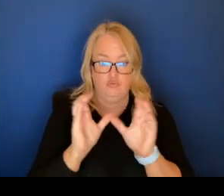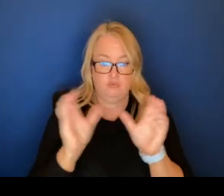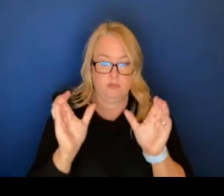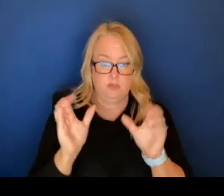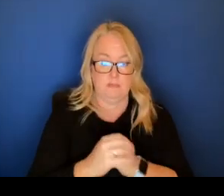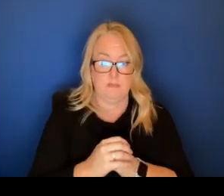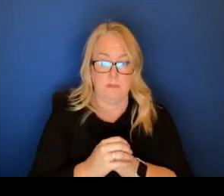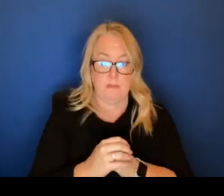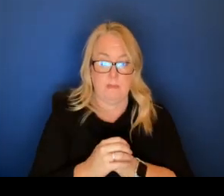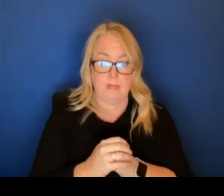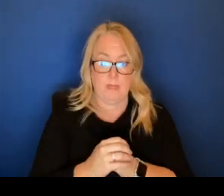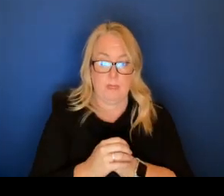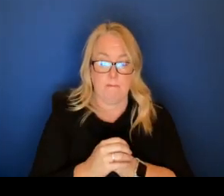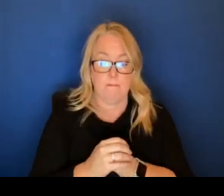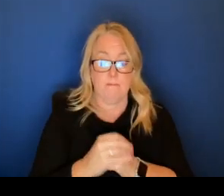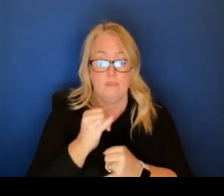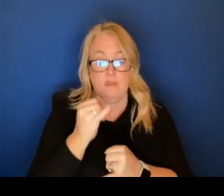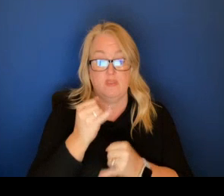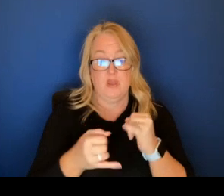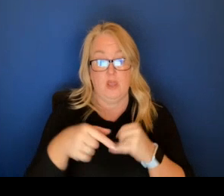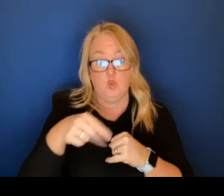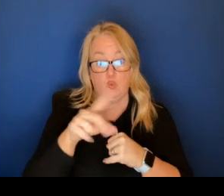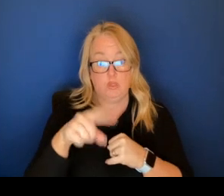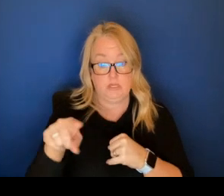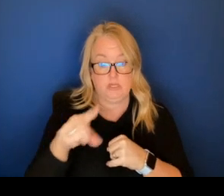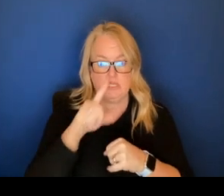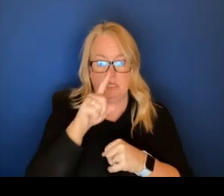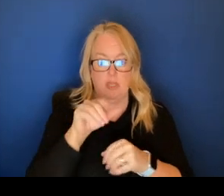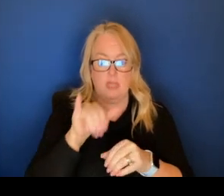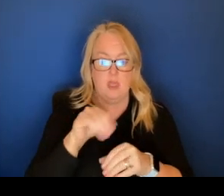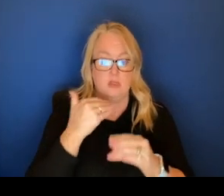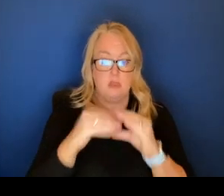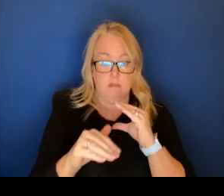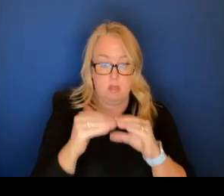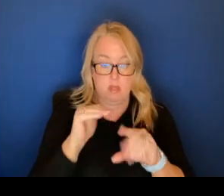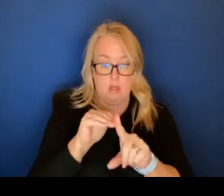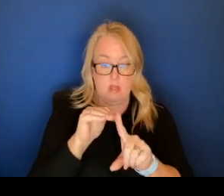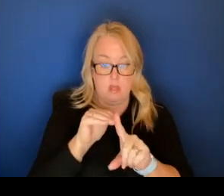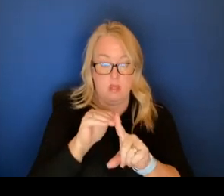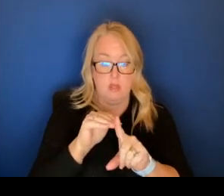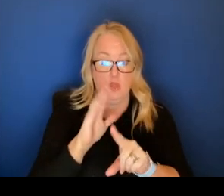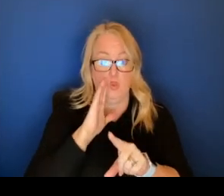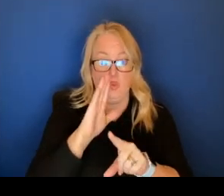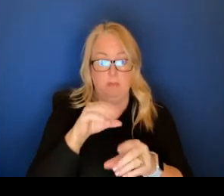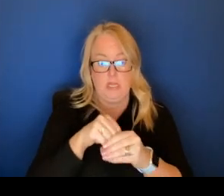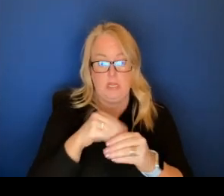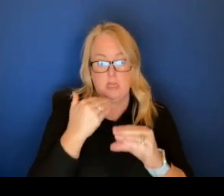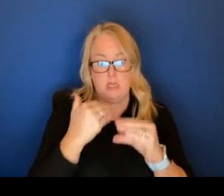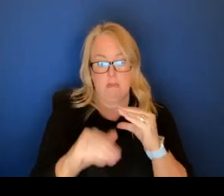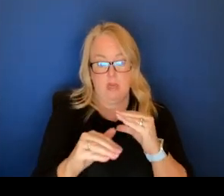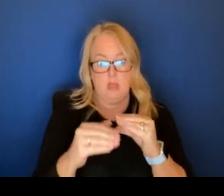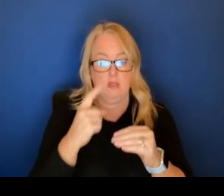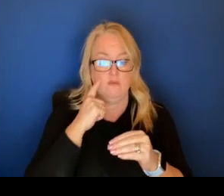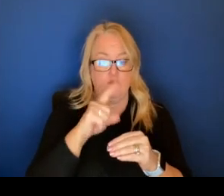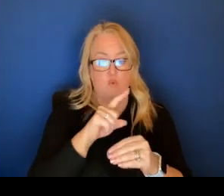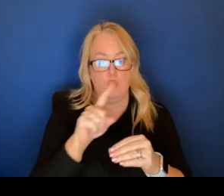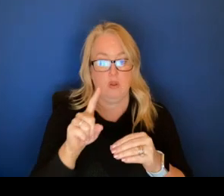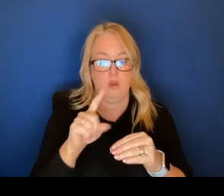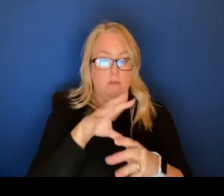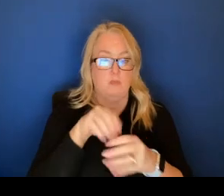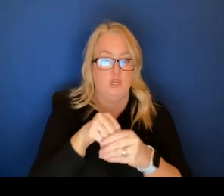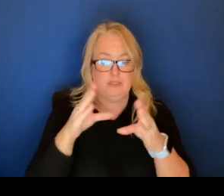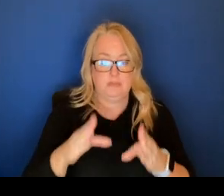certificate. The final quiz was in the reminder email and will be in the email that comes to participants